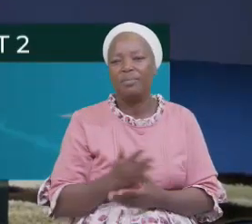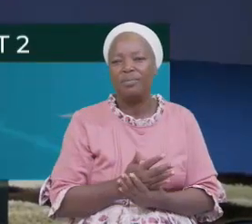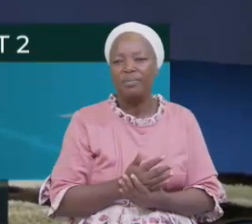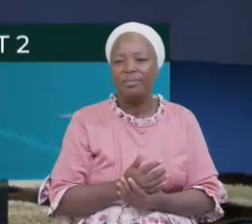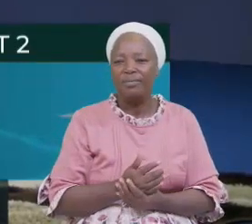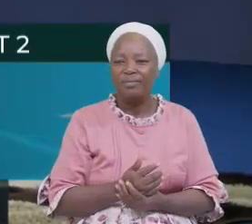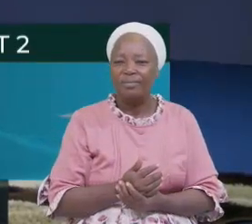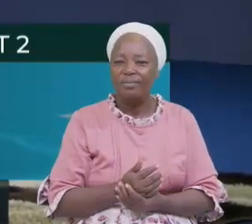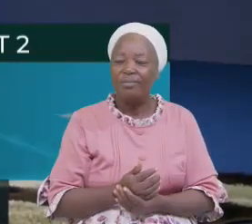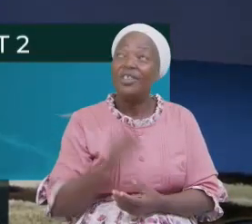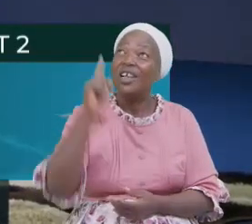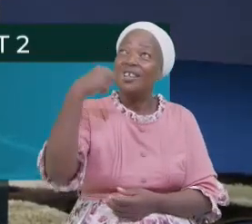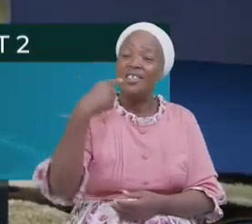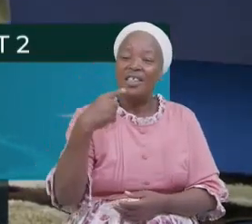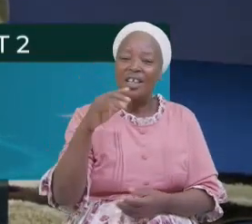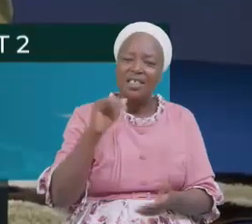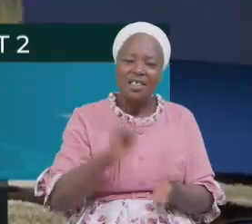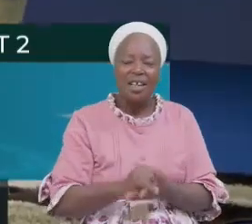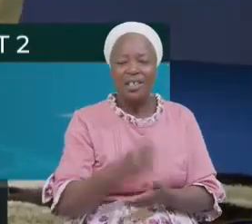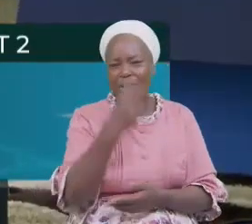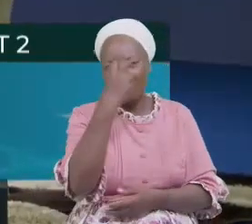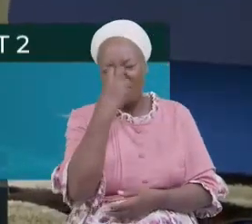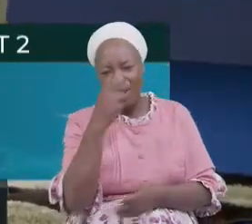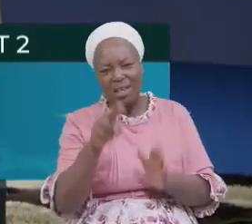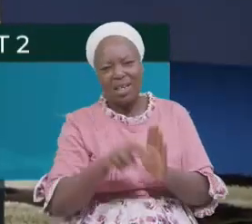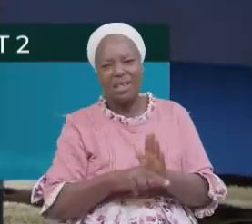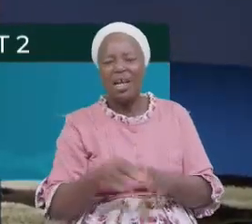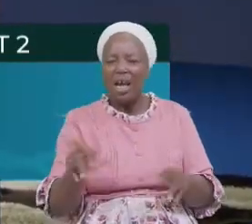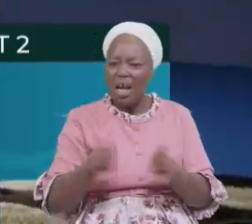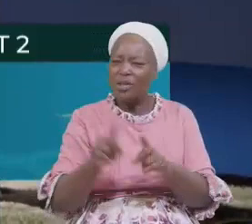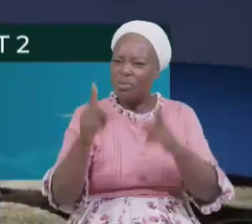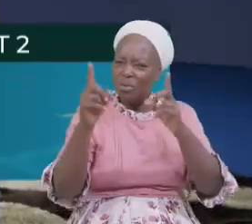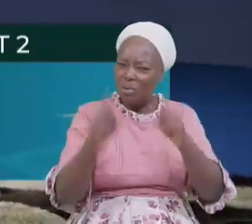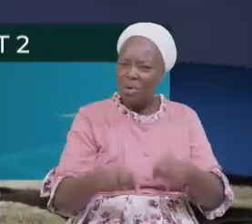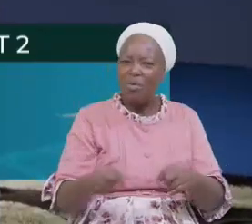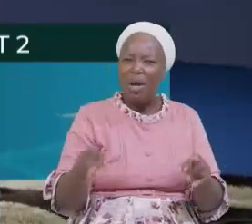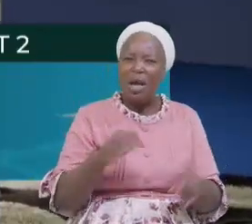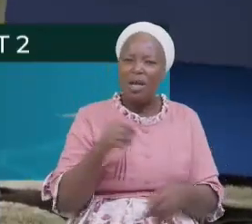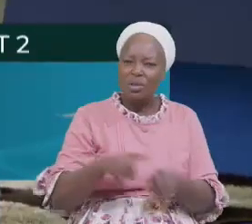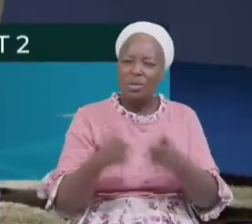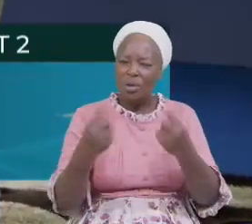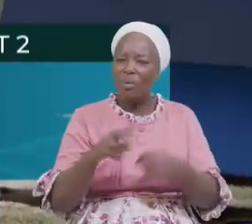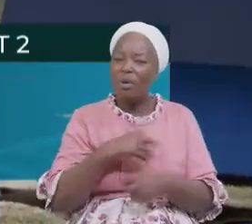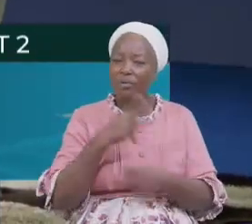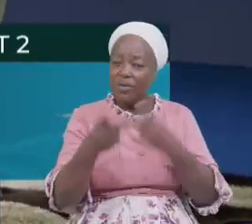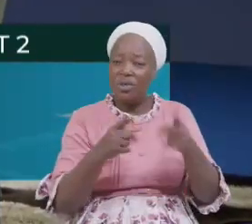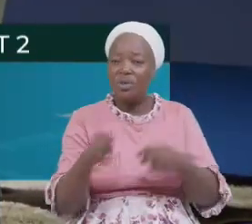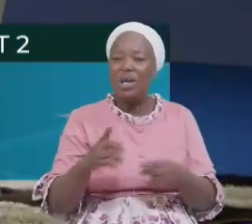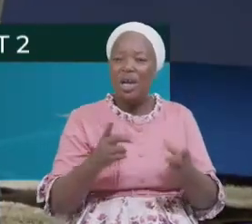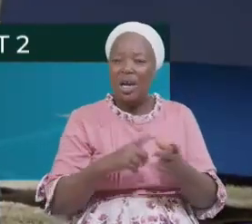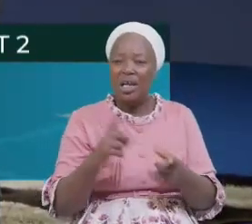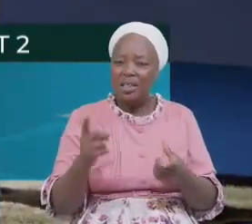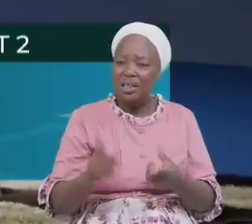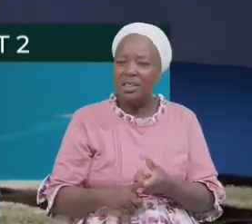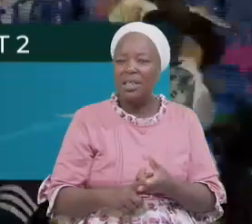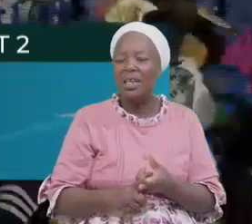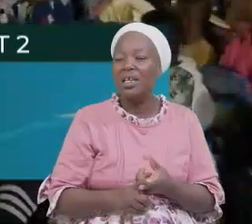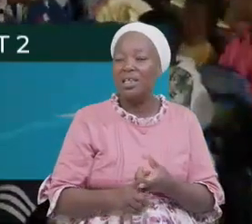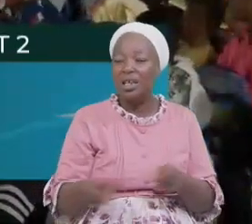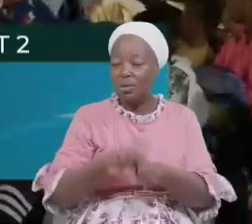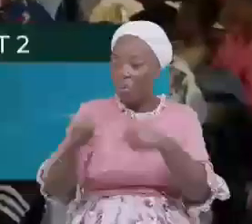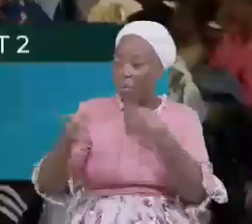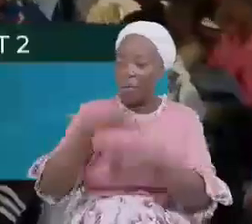He said, that blindness, as you come, I'll visit you, as we are going back home, that blindness will vanish